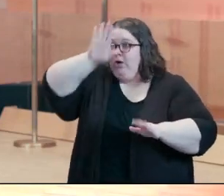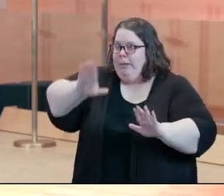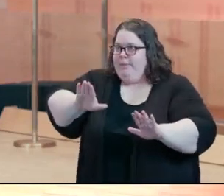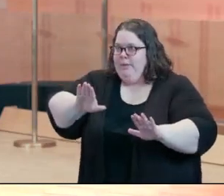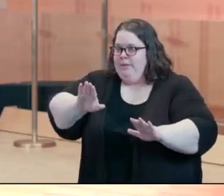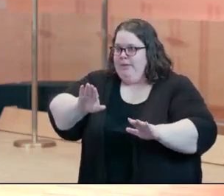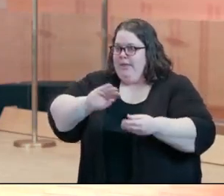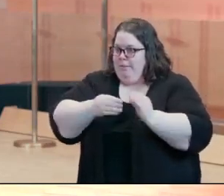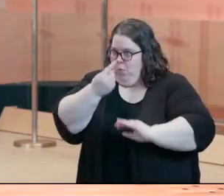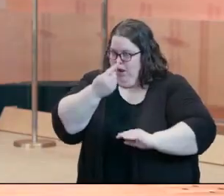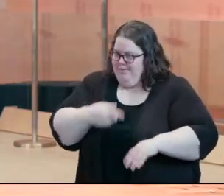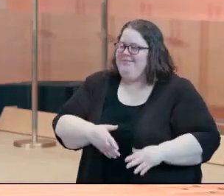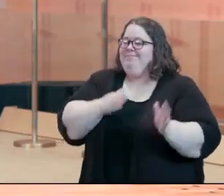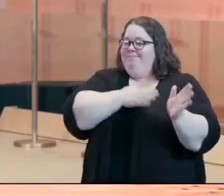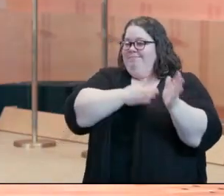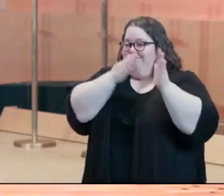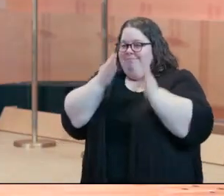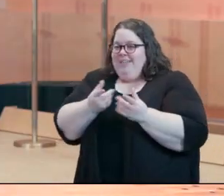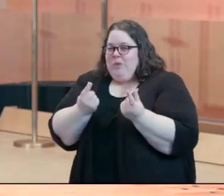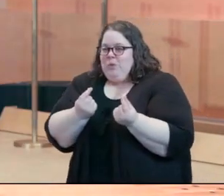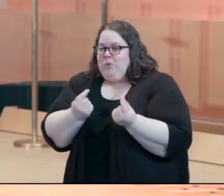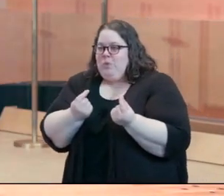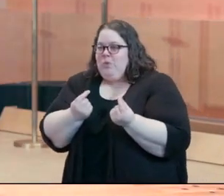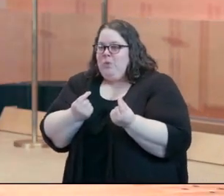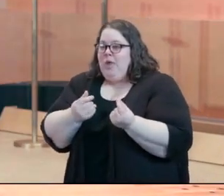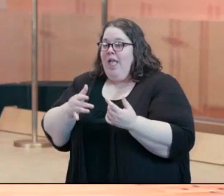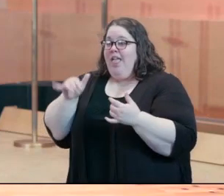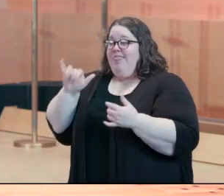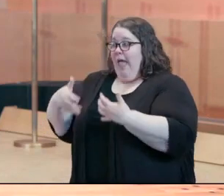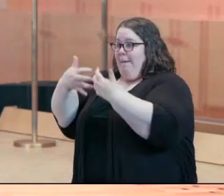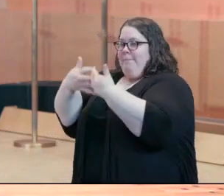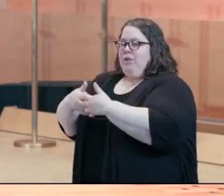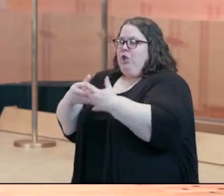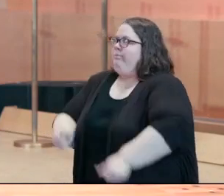step one. But step two is you would get rid of that dryer.